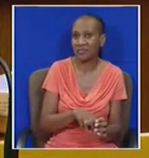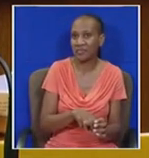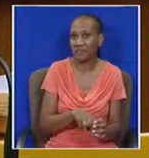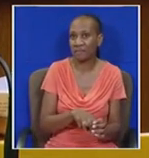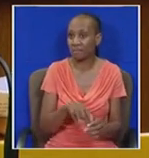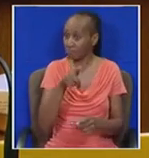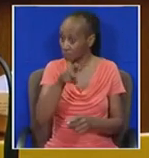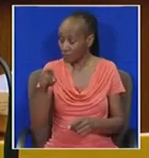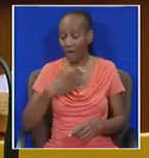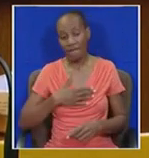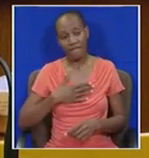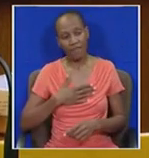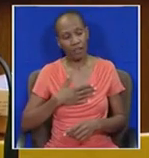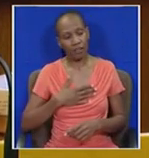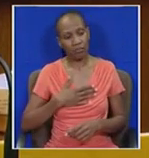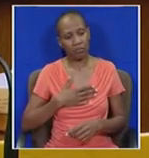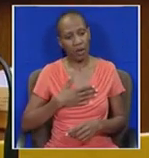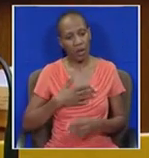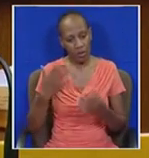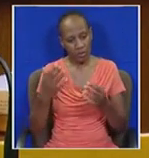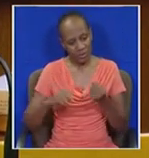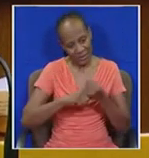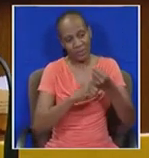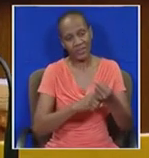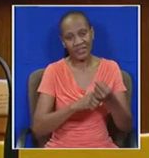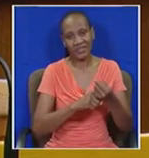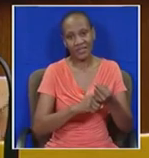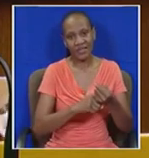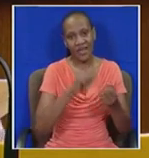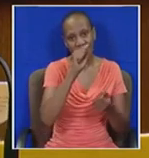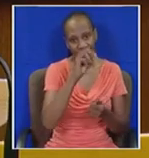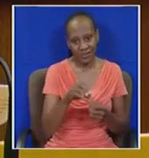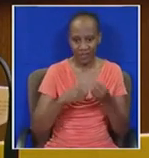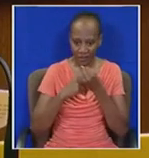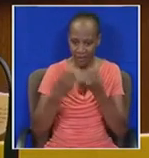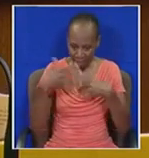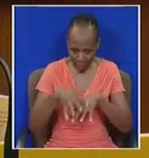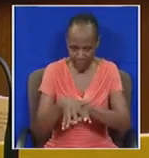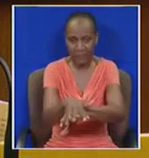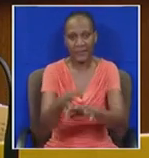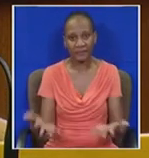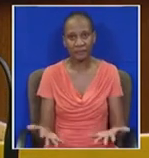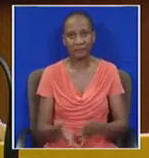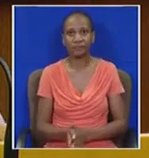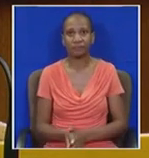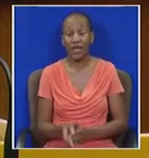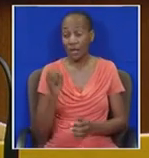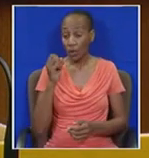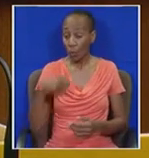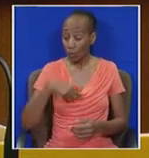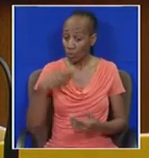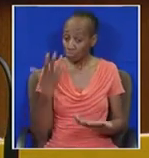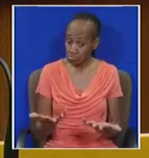feel willing to implement this. The organ of state can cancel the contract if there